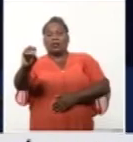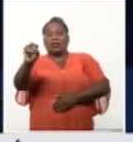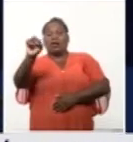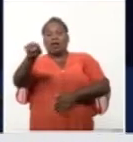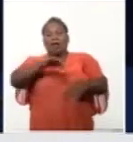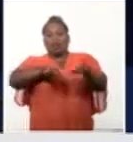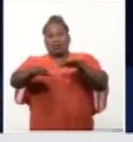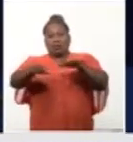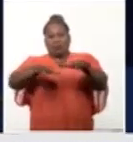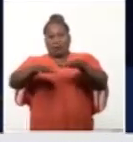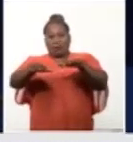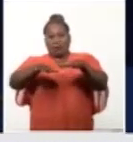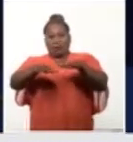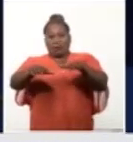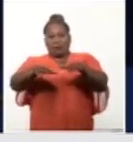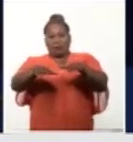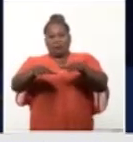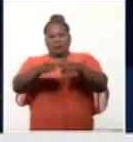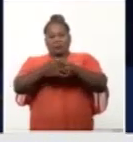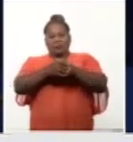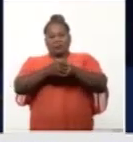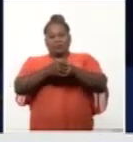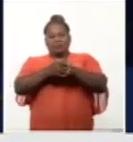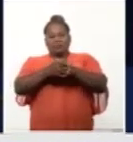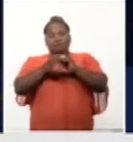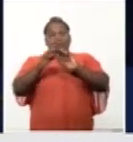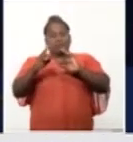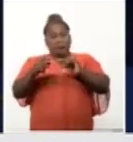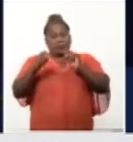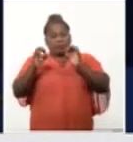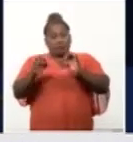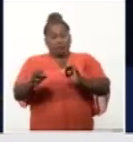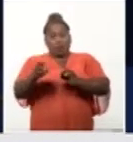240 are admitted as active cases.